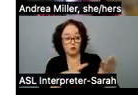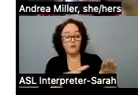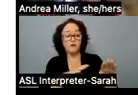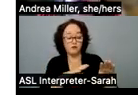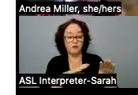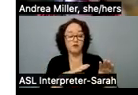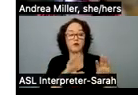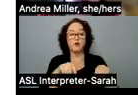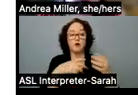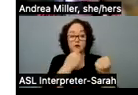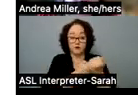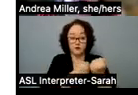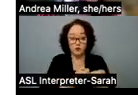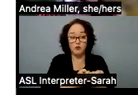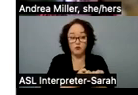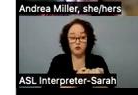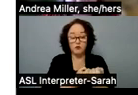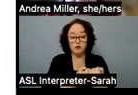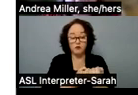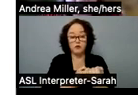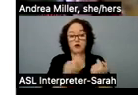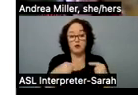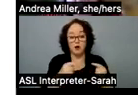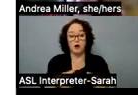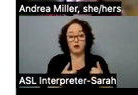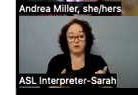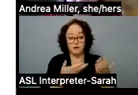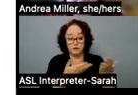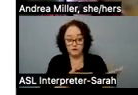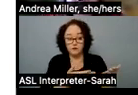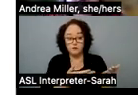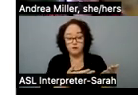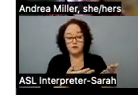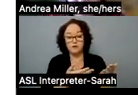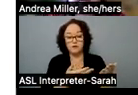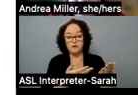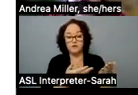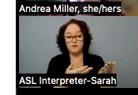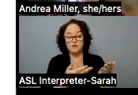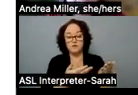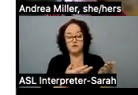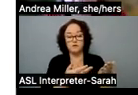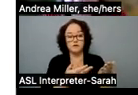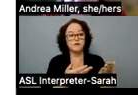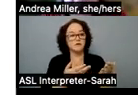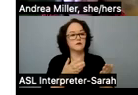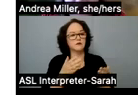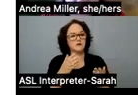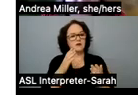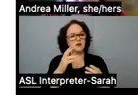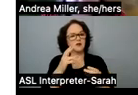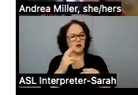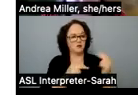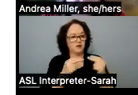while they're living in that structure, which is literally right across this parking lot from the Center for Women